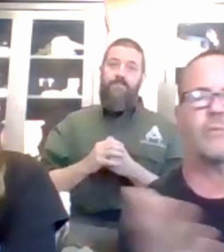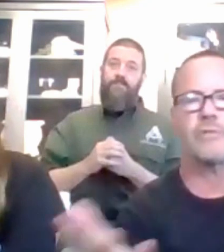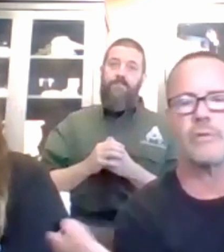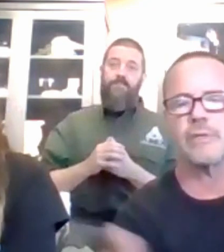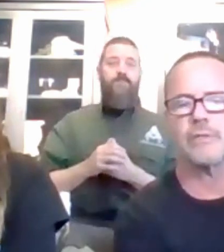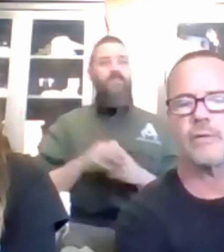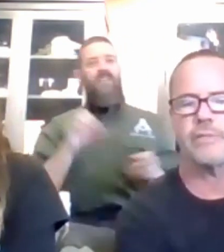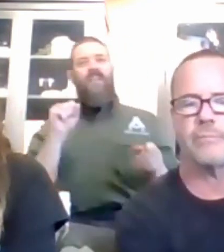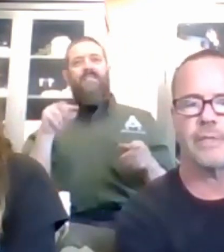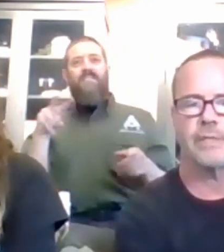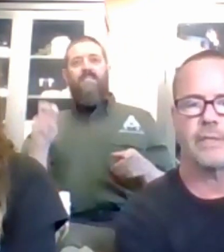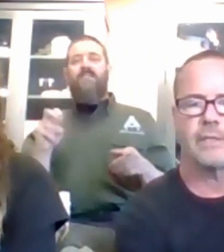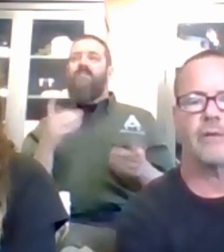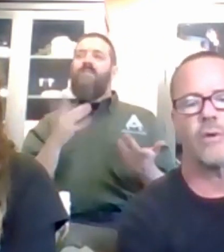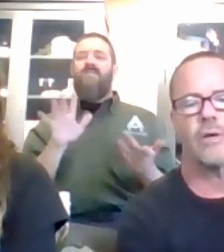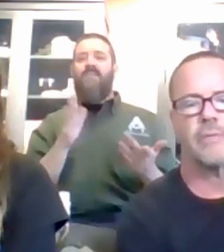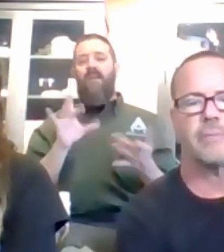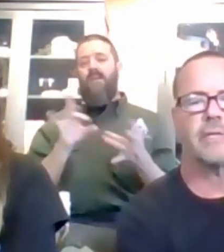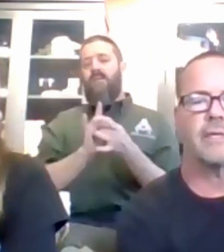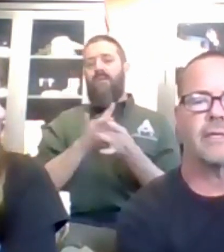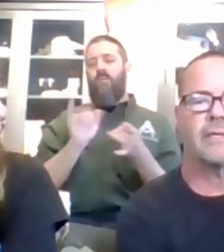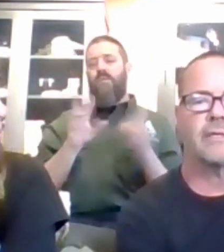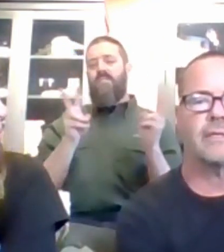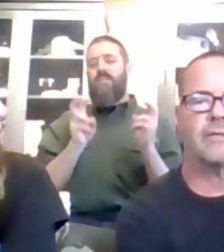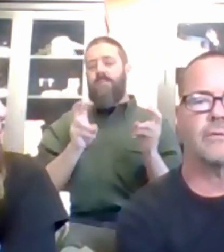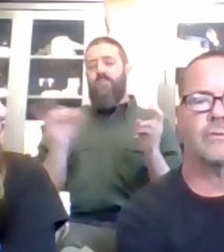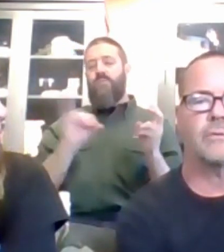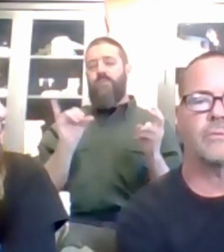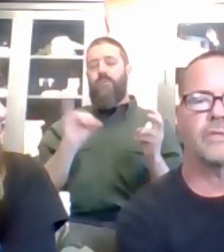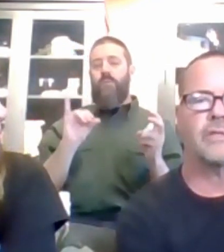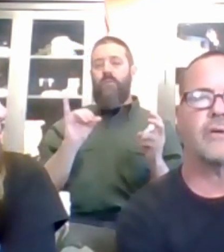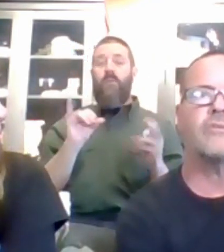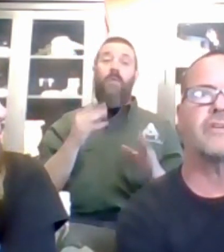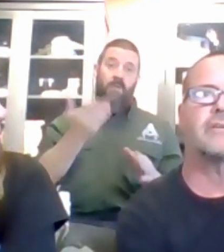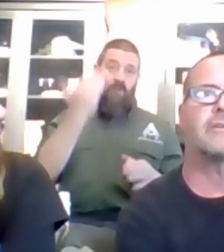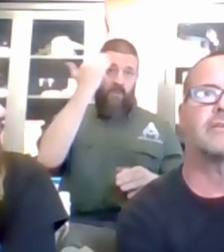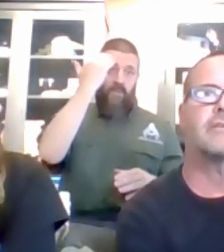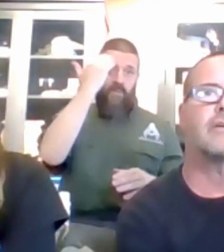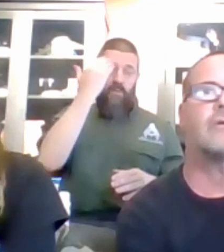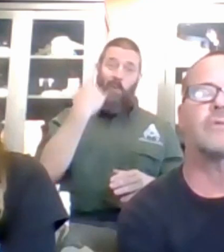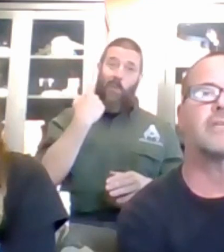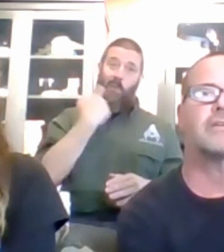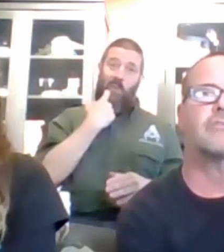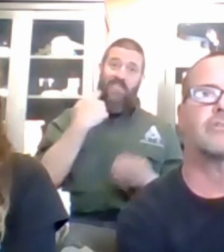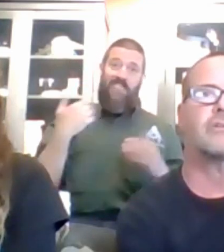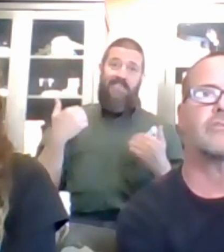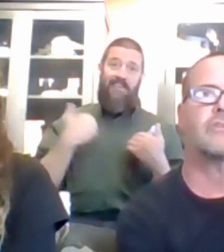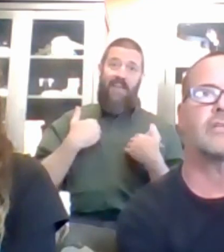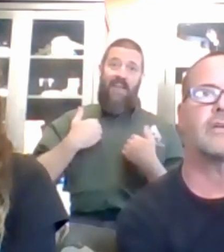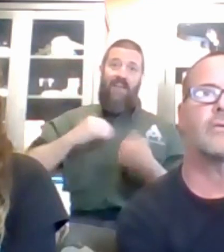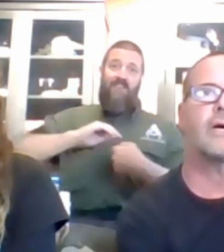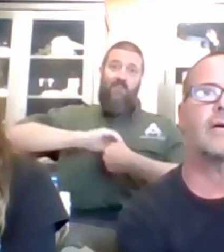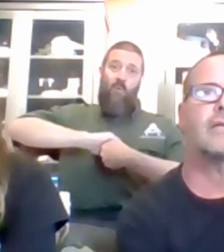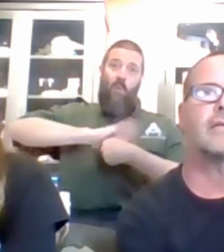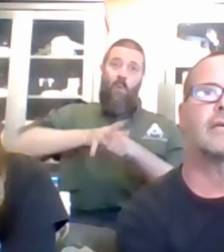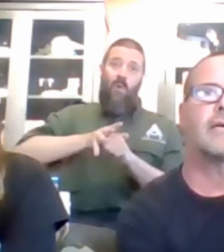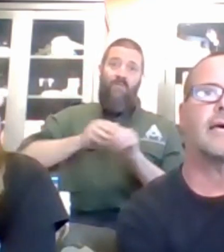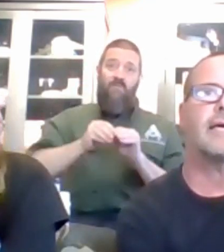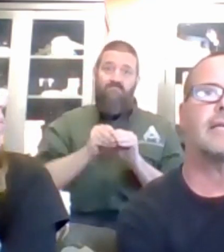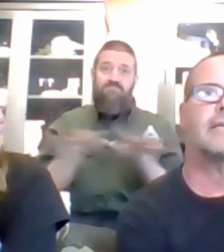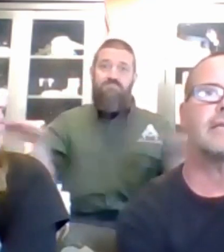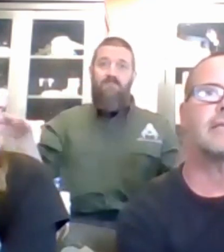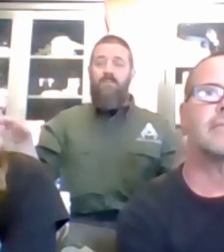happens, what's in, just on that subject, I mean, it wasn't quite the question, or it was maybe, with COVID,